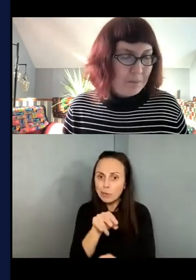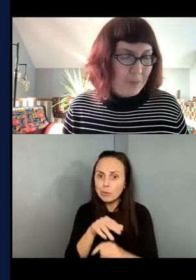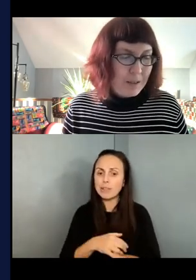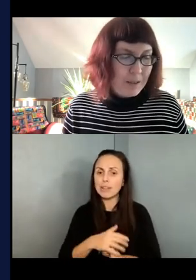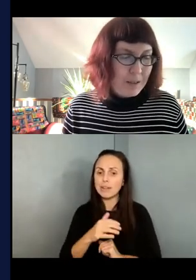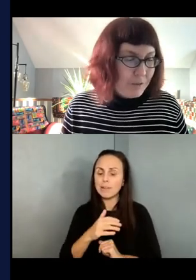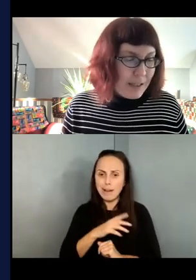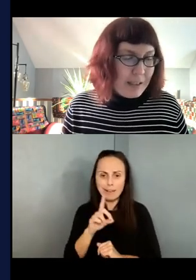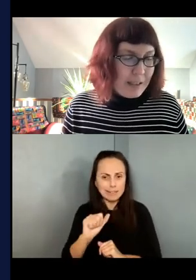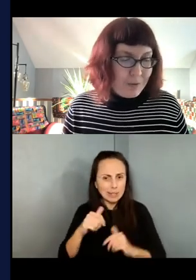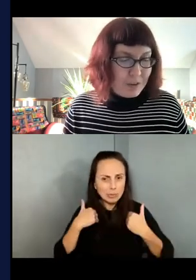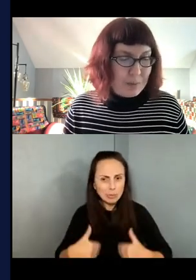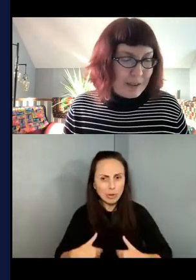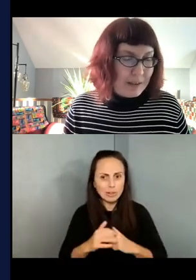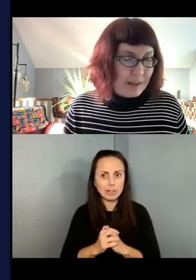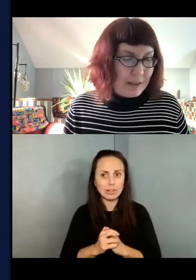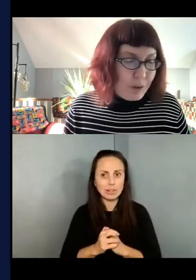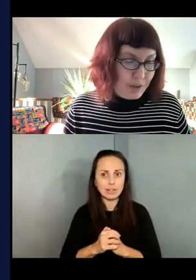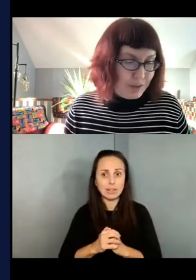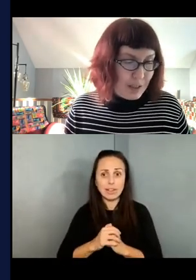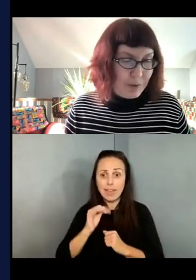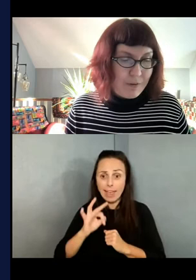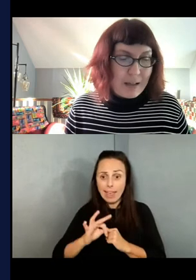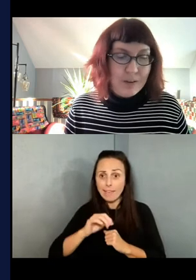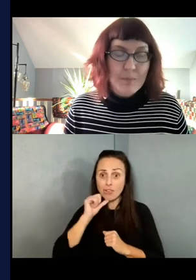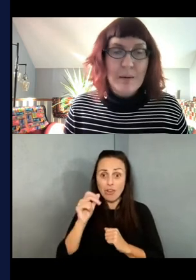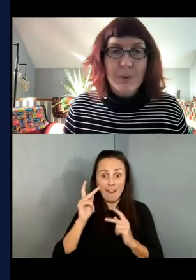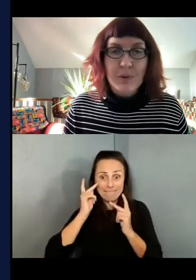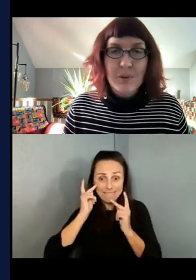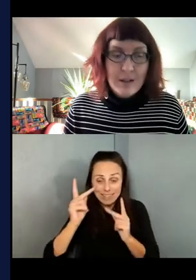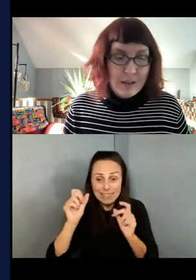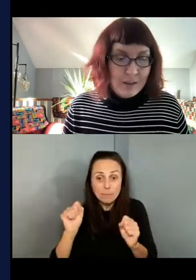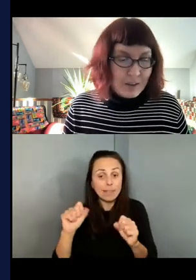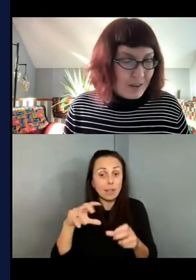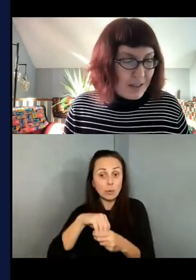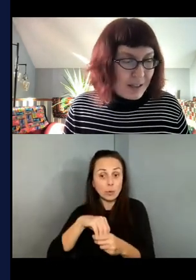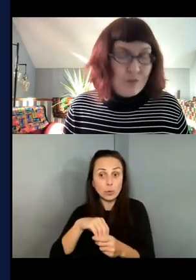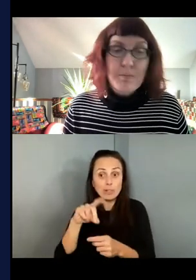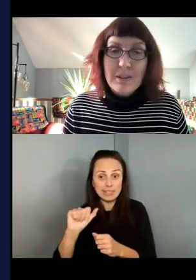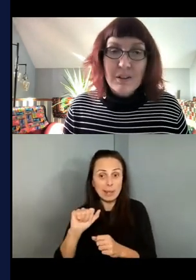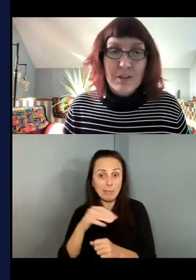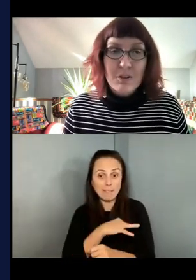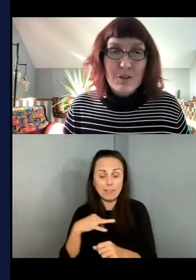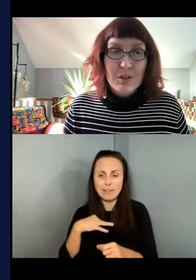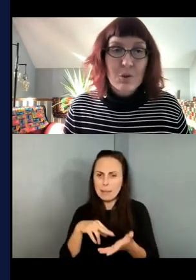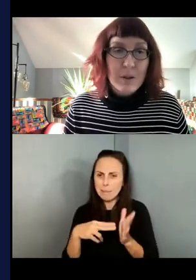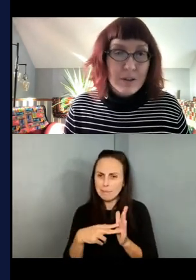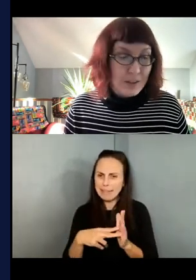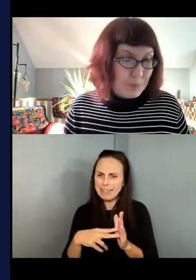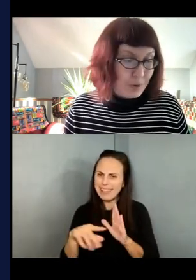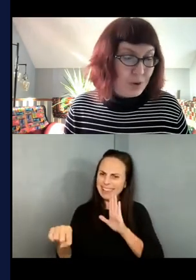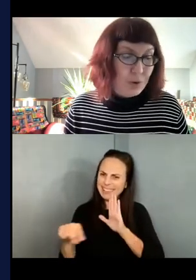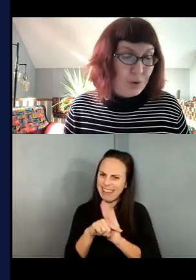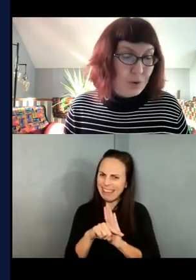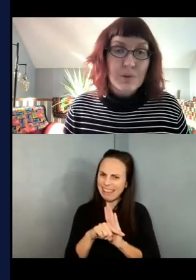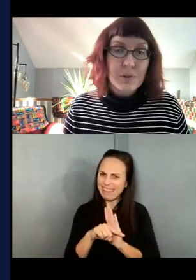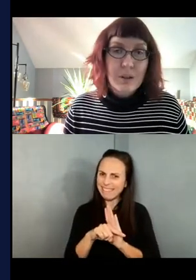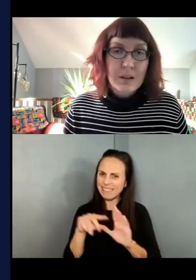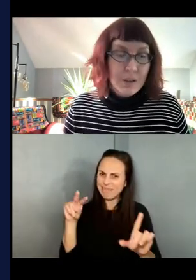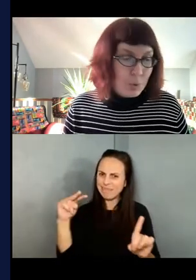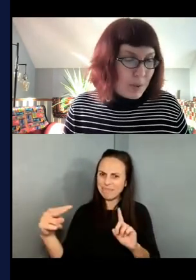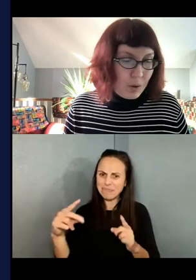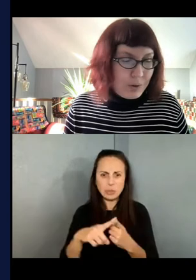body. Failing to visibly include disabled faculty members sends a negative message to our disabled